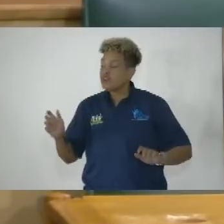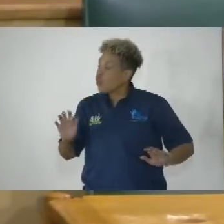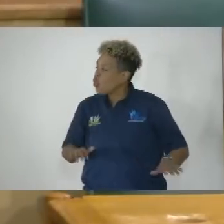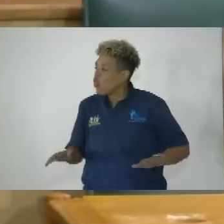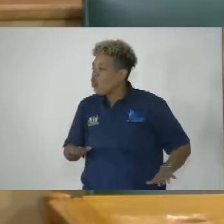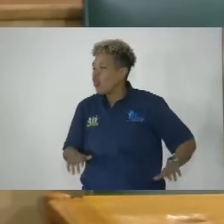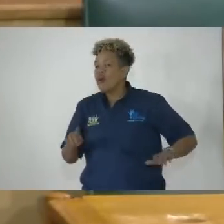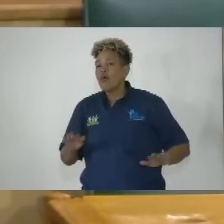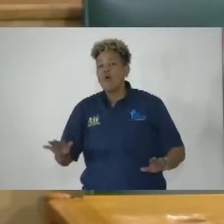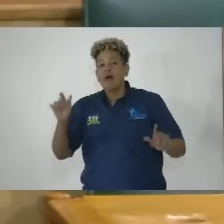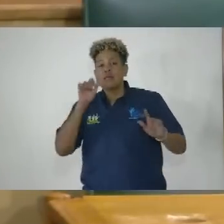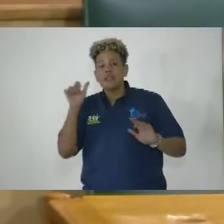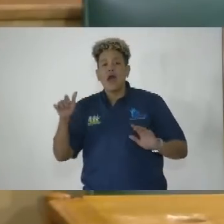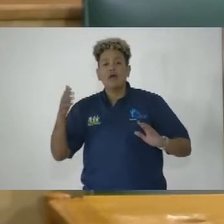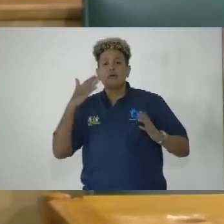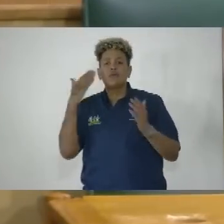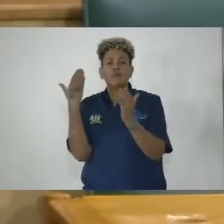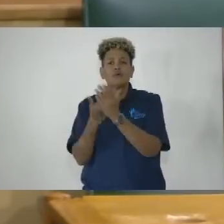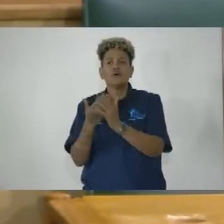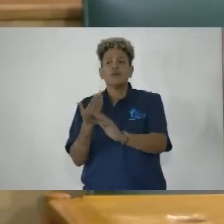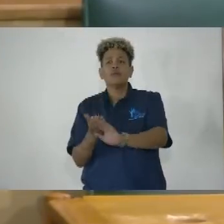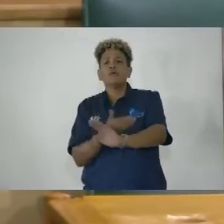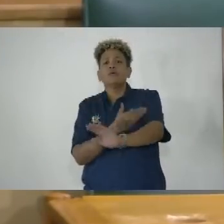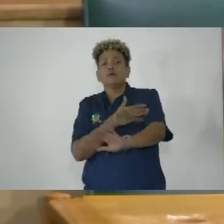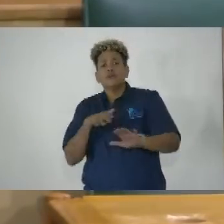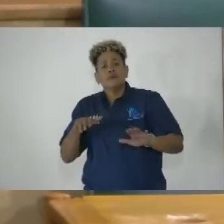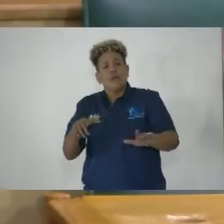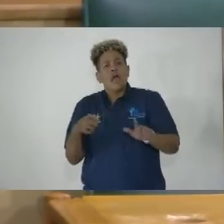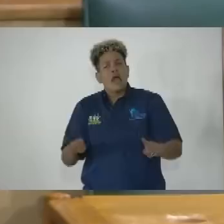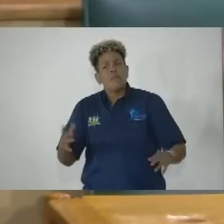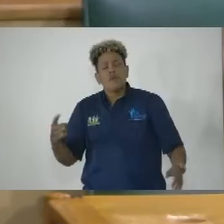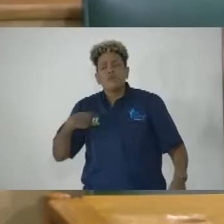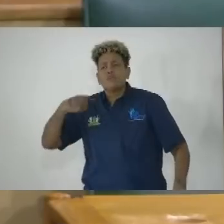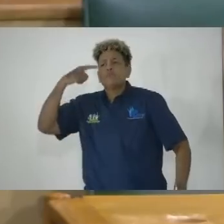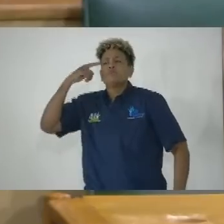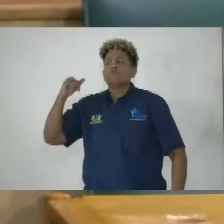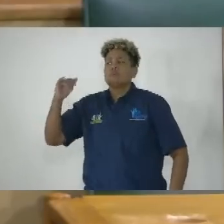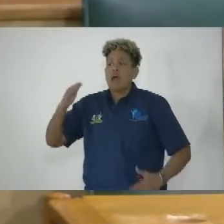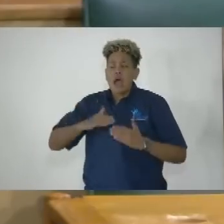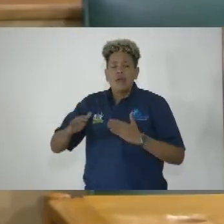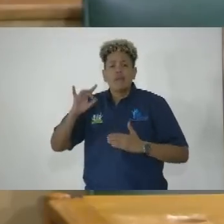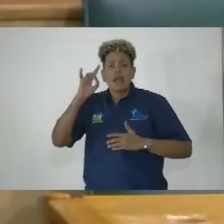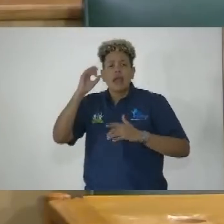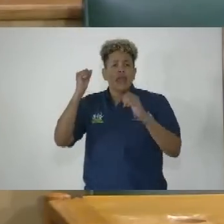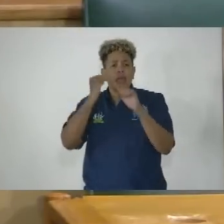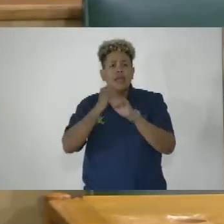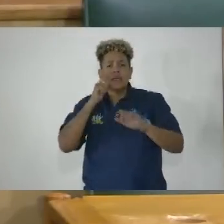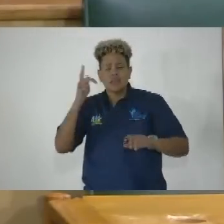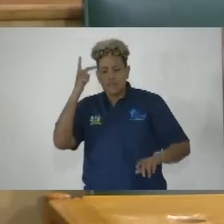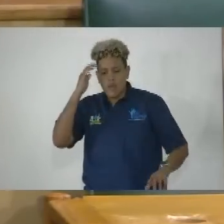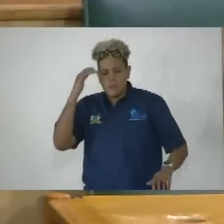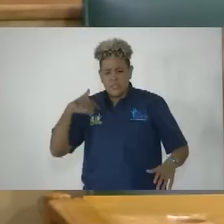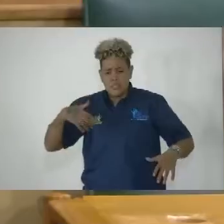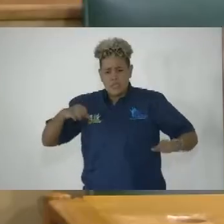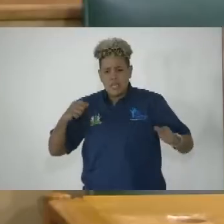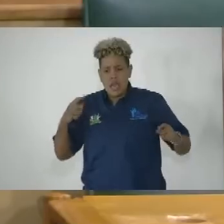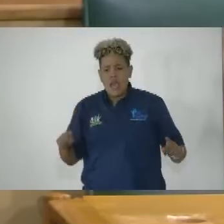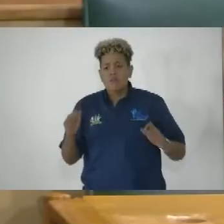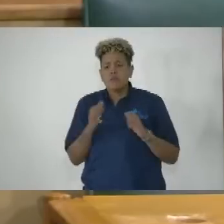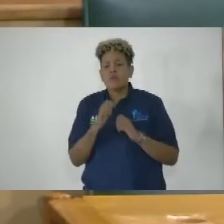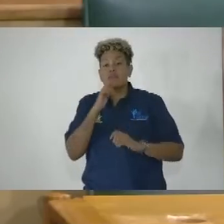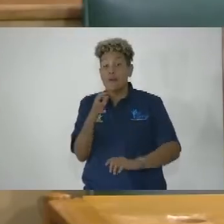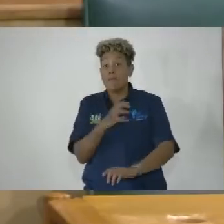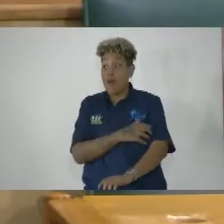feet and being negligent. Now, what struck me is that after 8 years as Prime Minister, with the